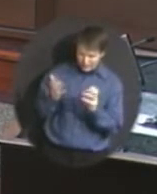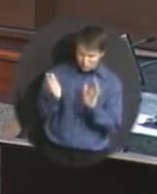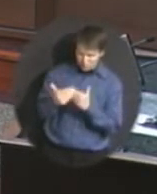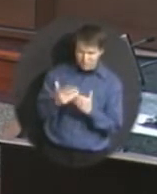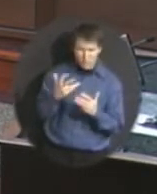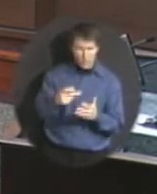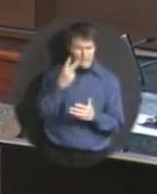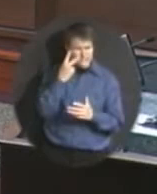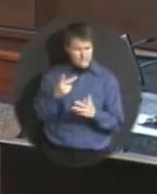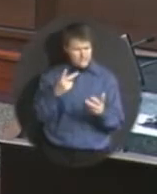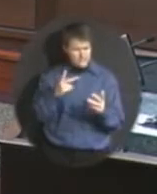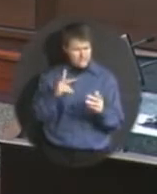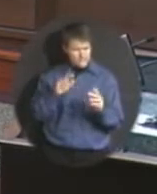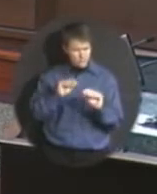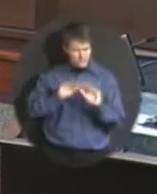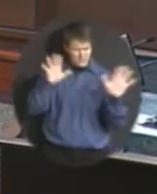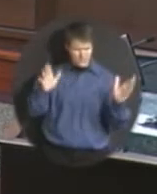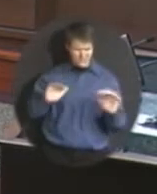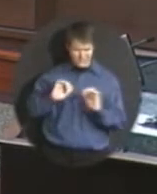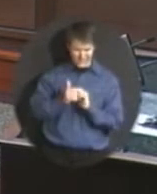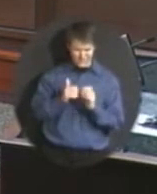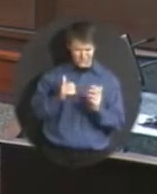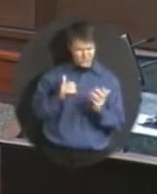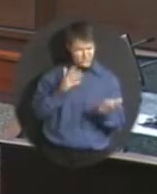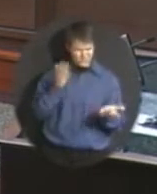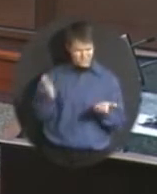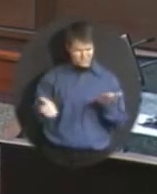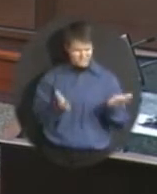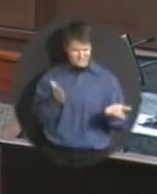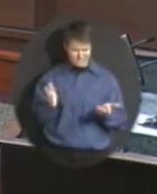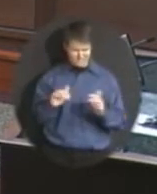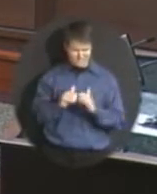see a designation of how those two things correlate, so.